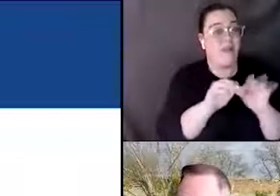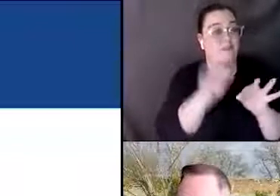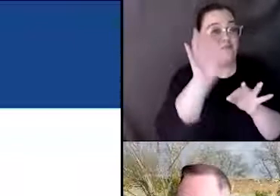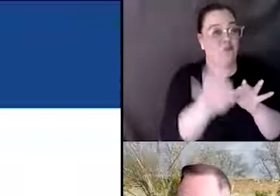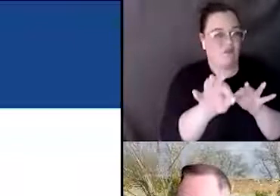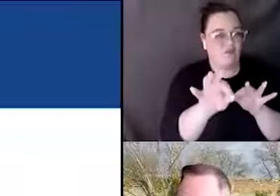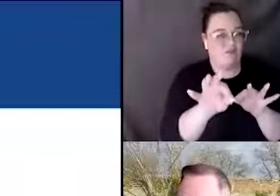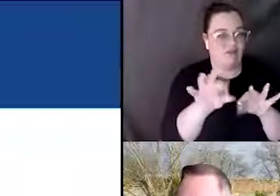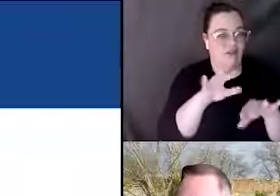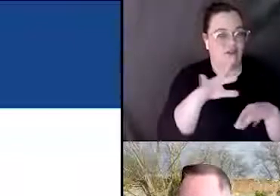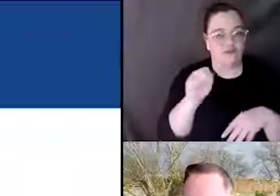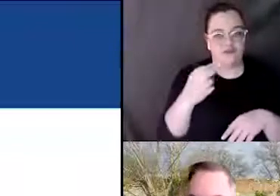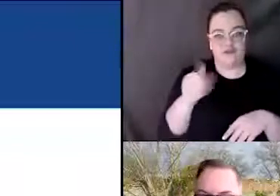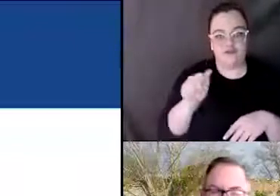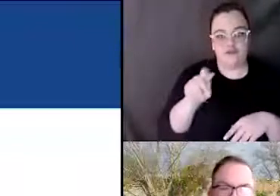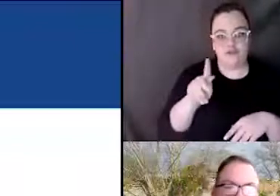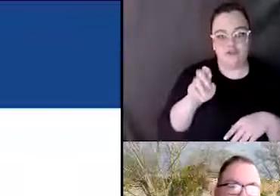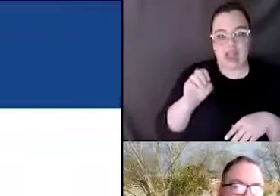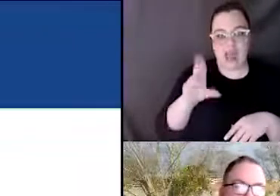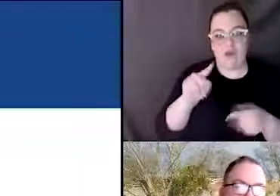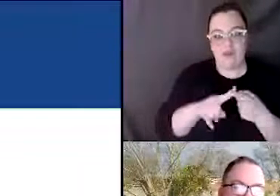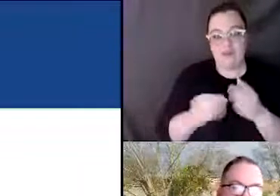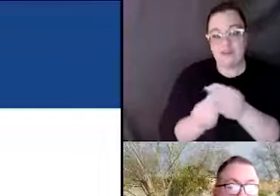wildfire considerations. It's